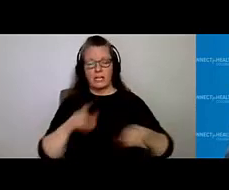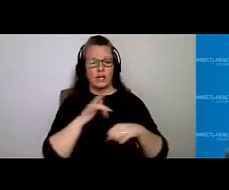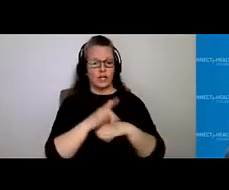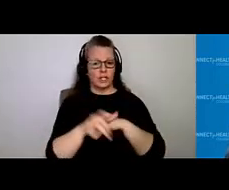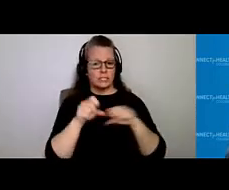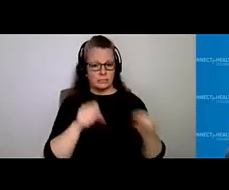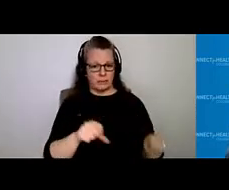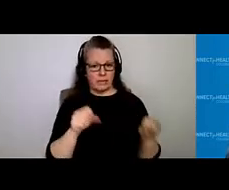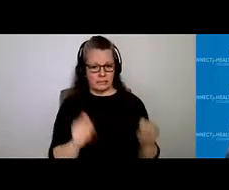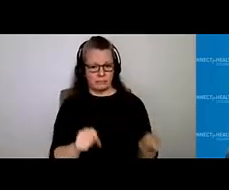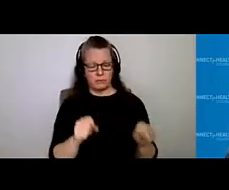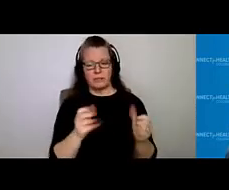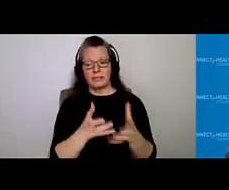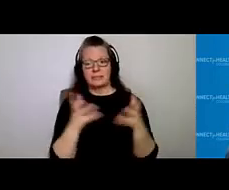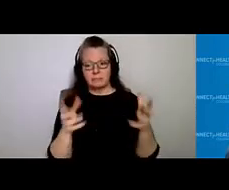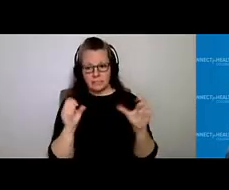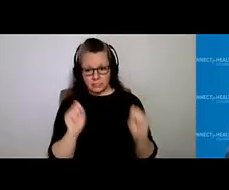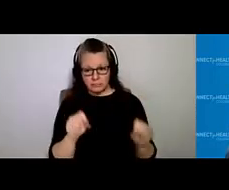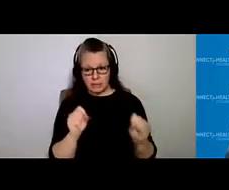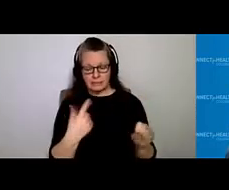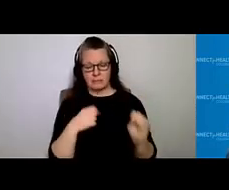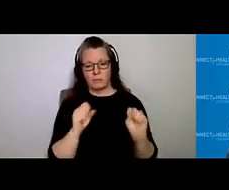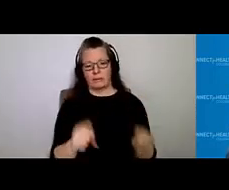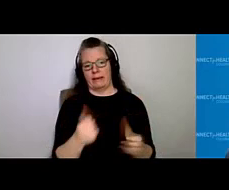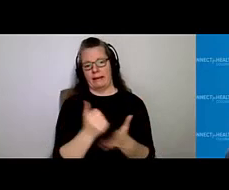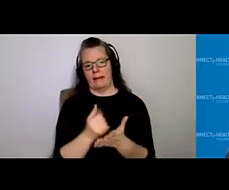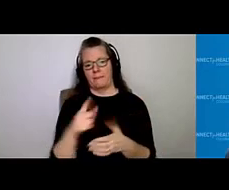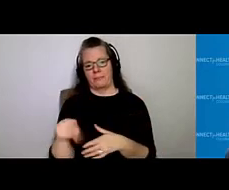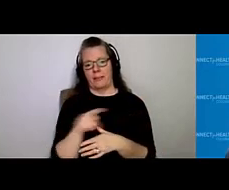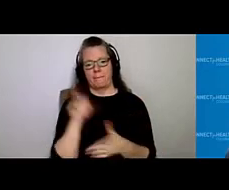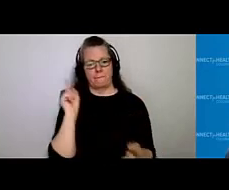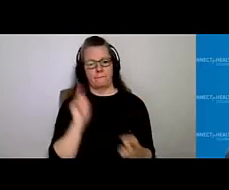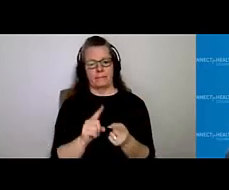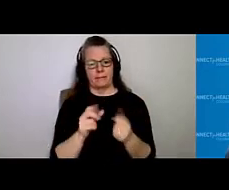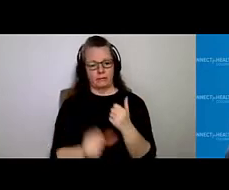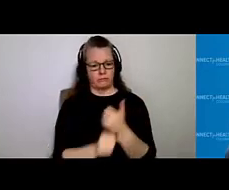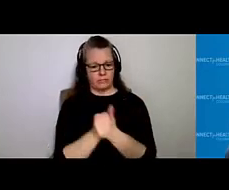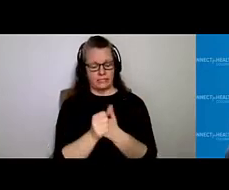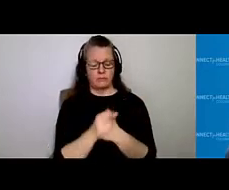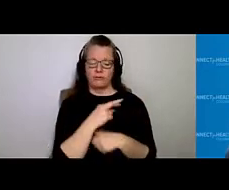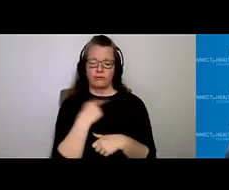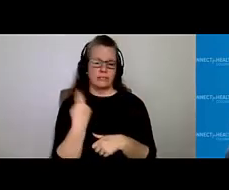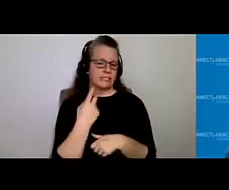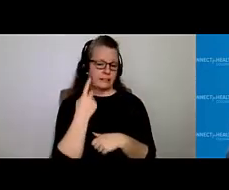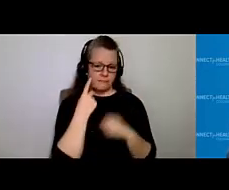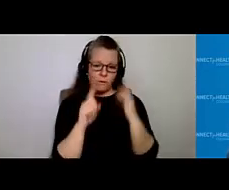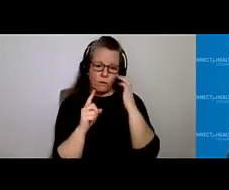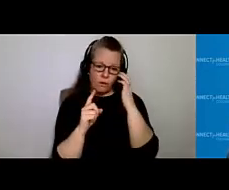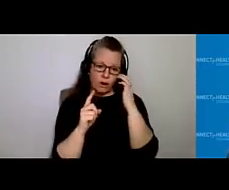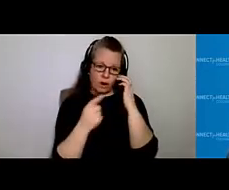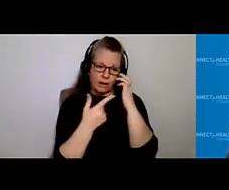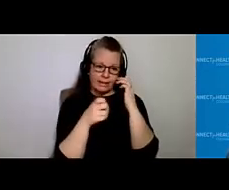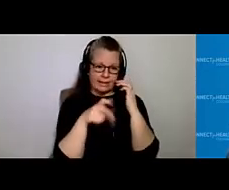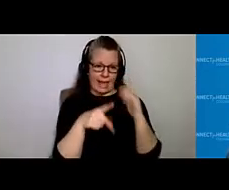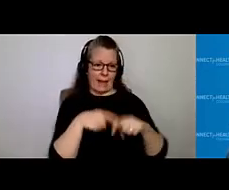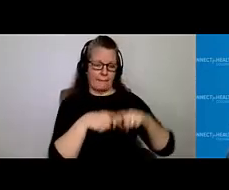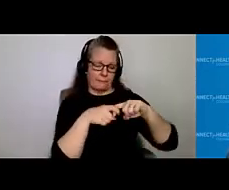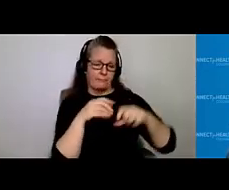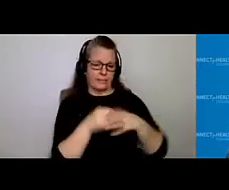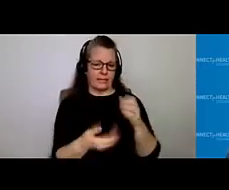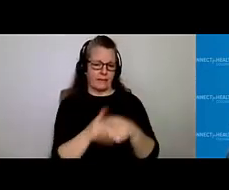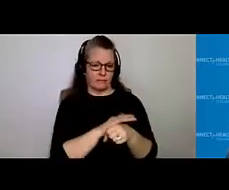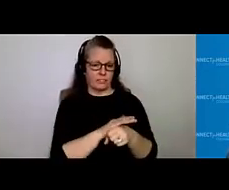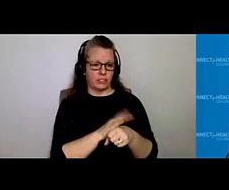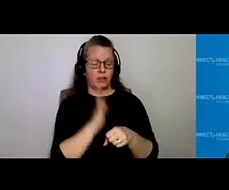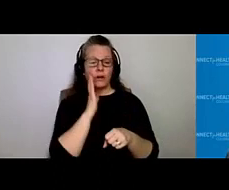possible so that as much as possible, we can help them minimize the risk in having a gap in coverage. We're going to leverage